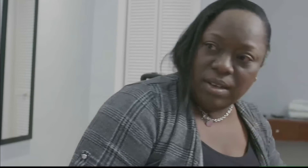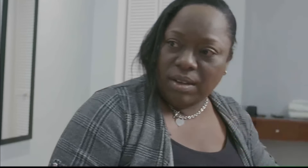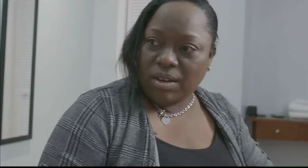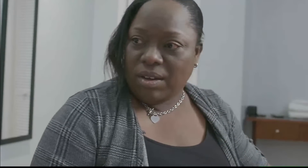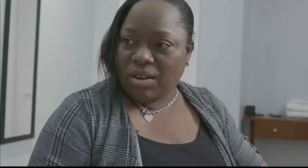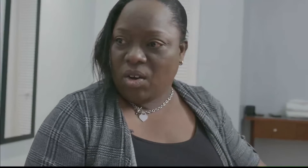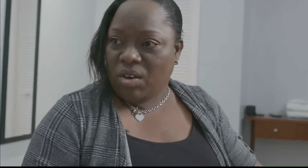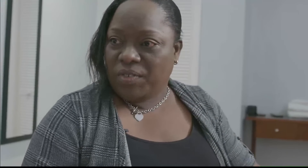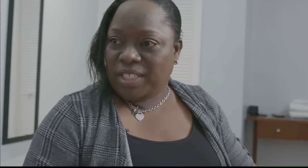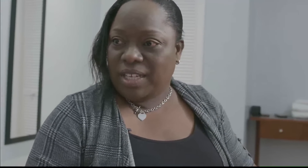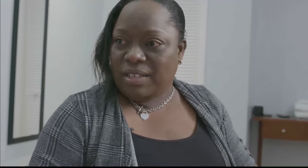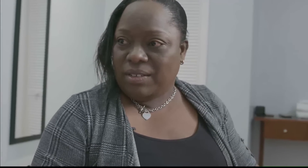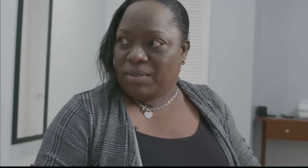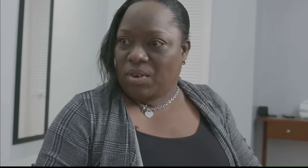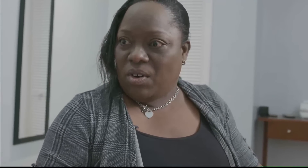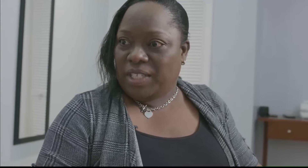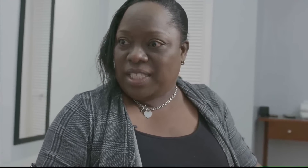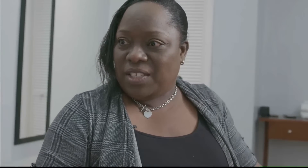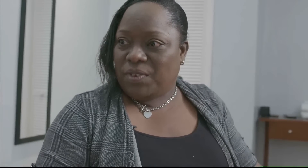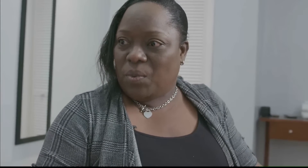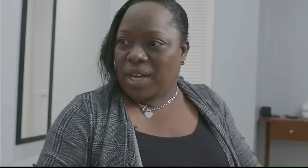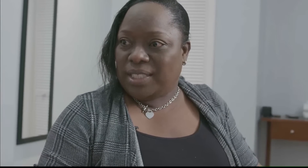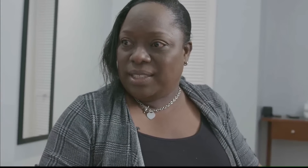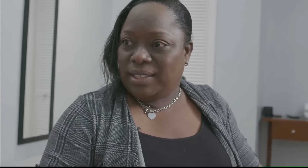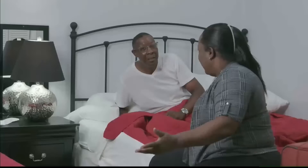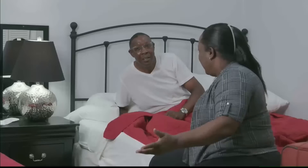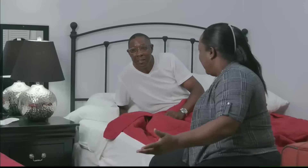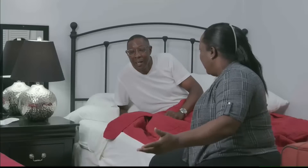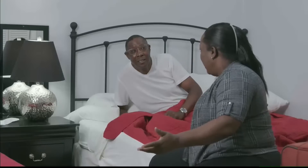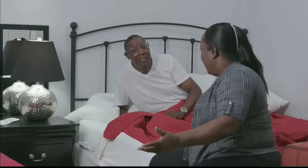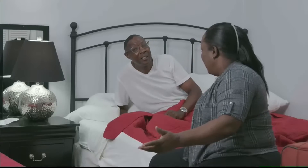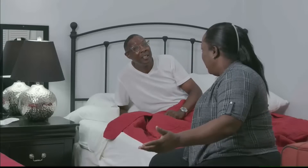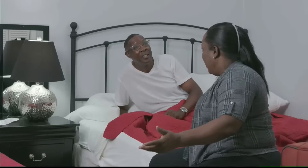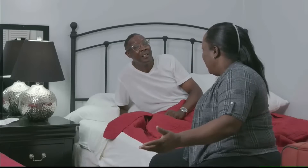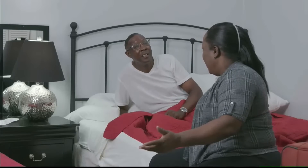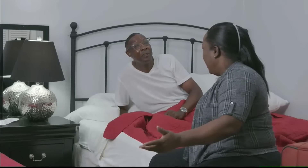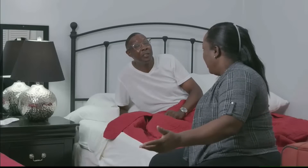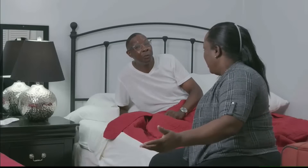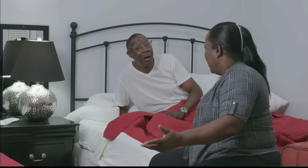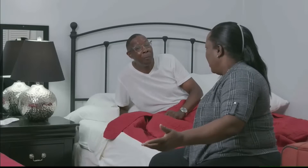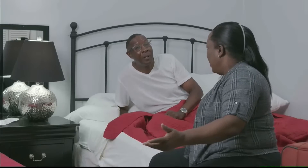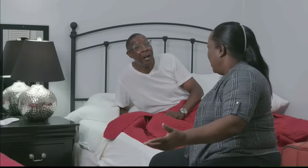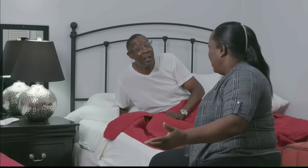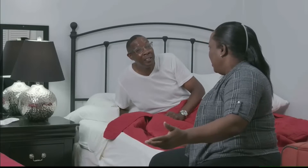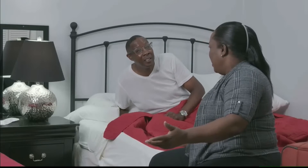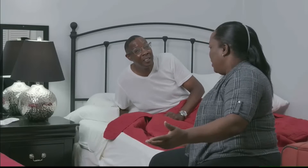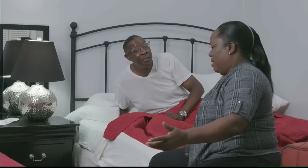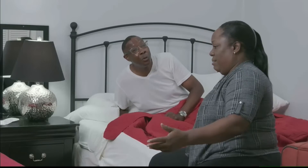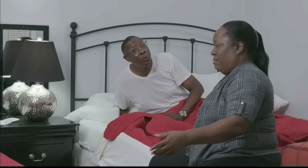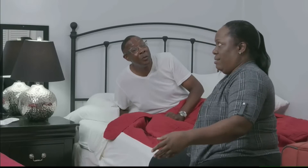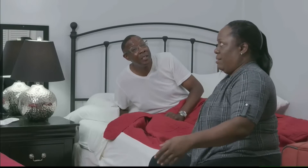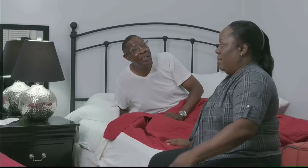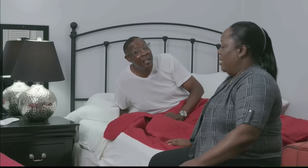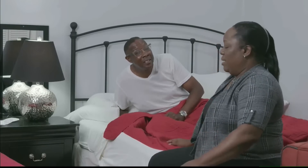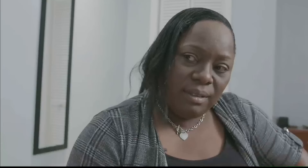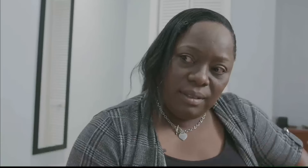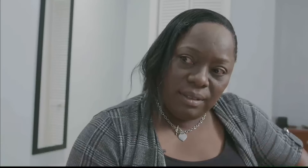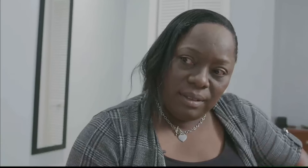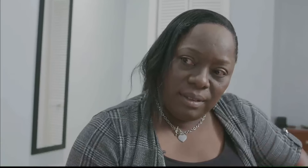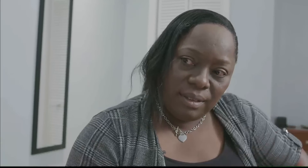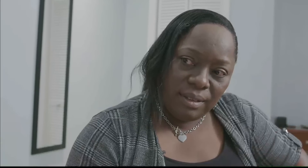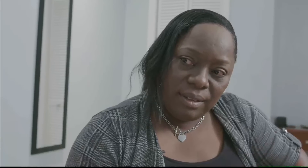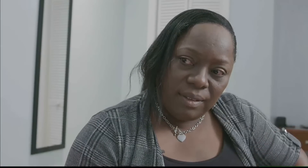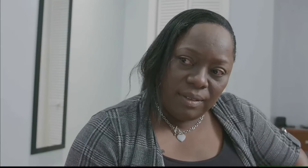test for free. COVID test for what? Yes, there is rapid antigen COVID